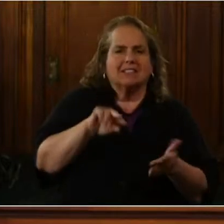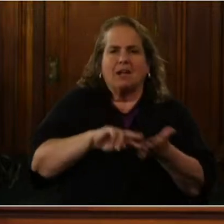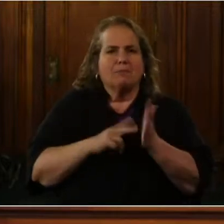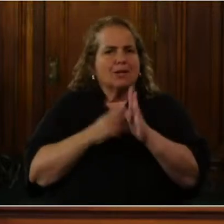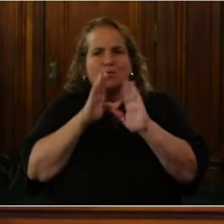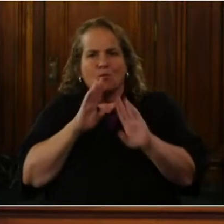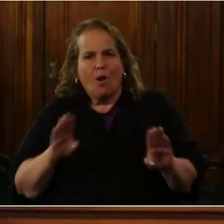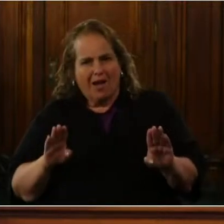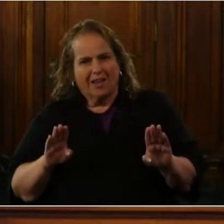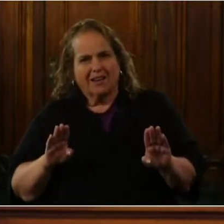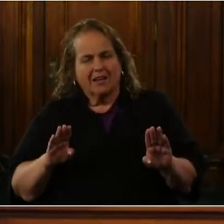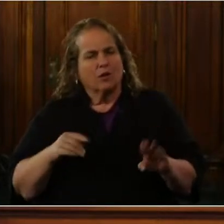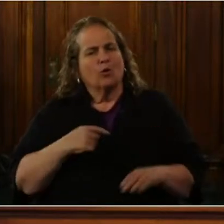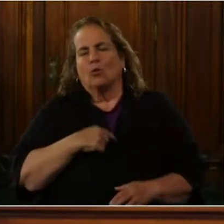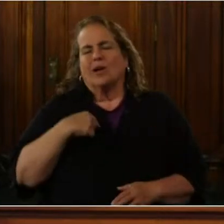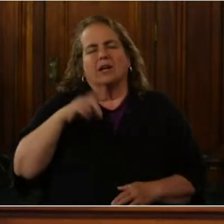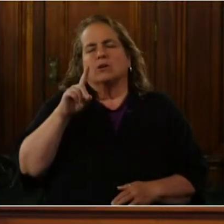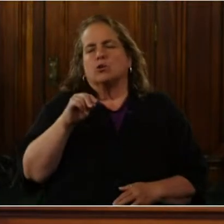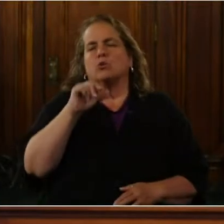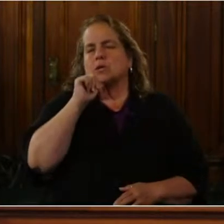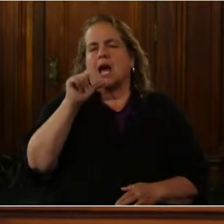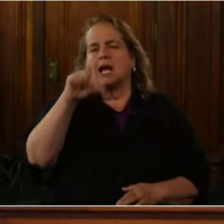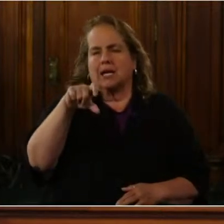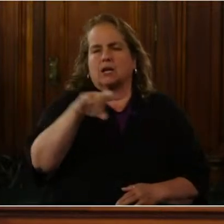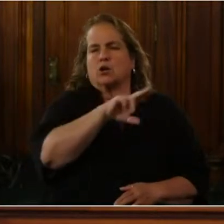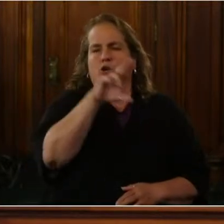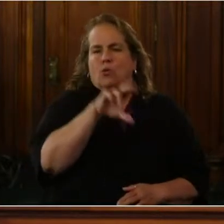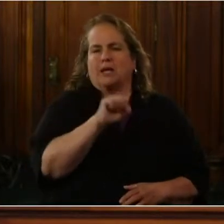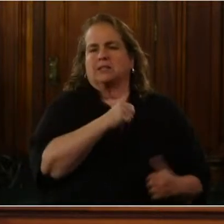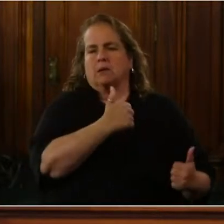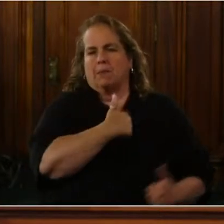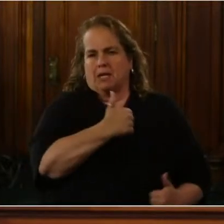we do not need the U.S. military in Kentucky. Nick.